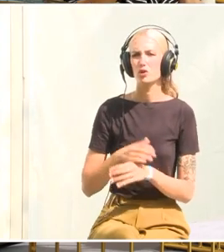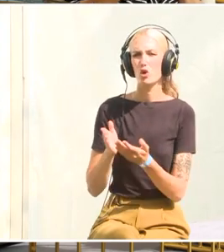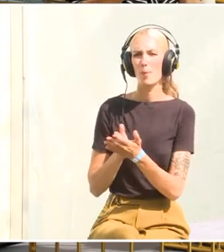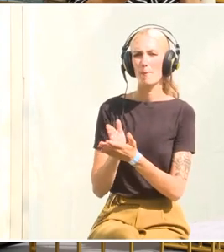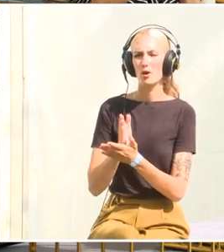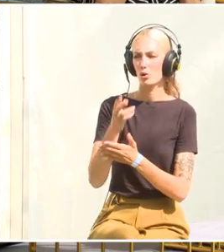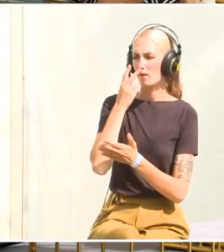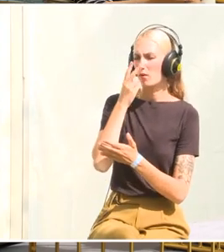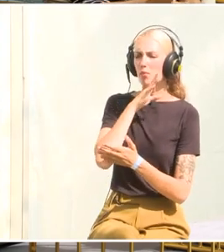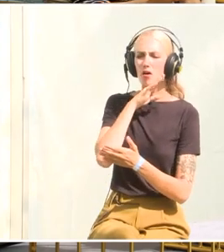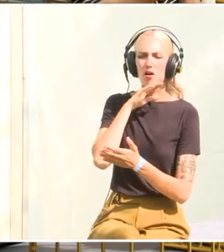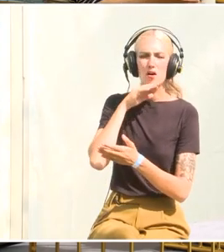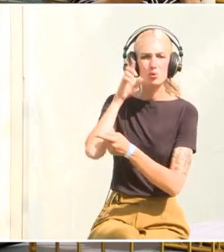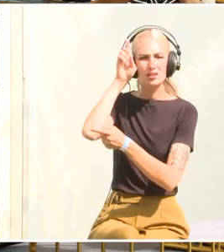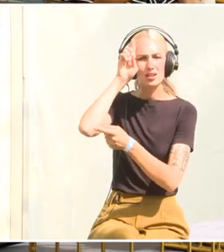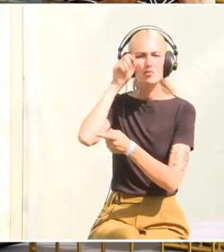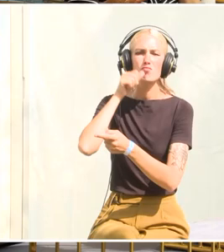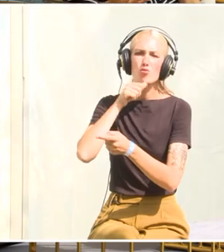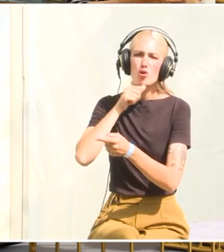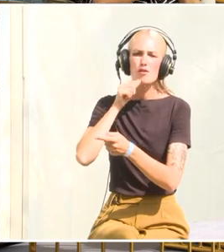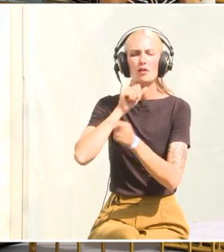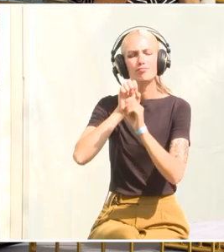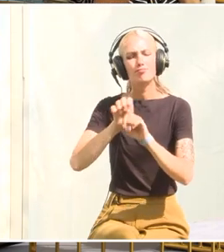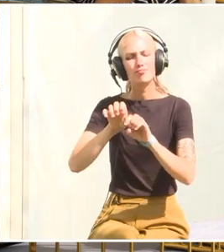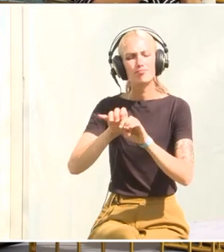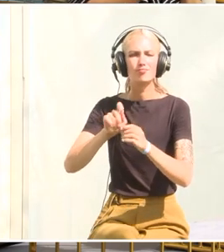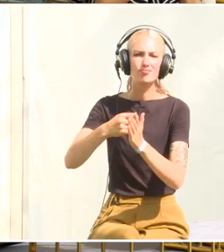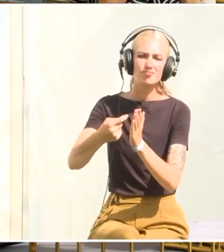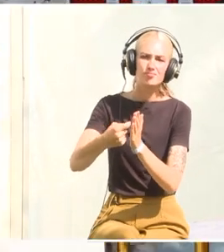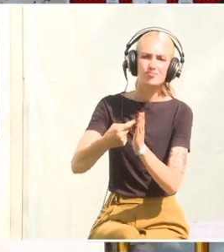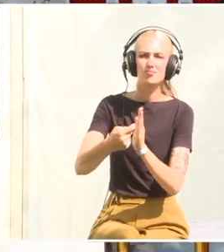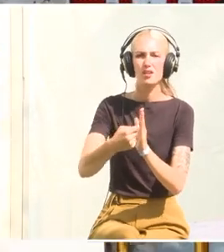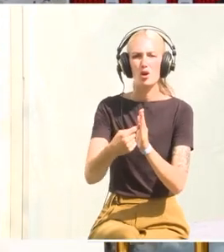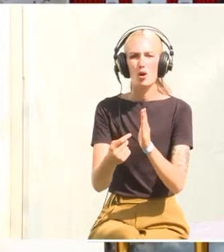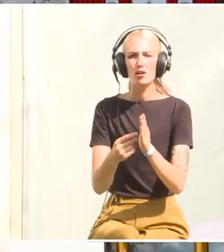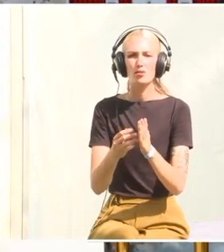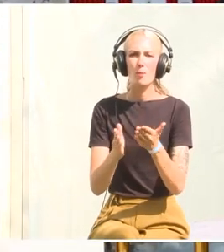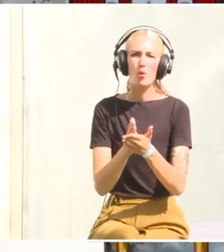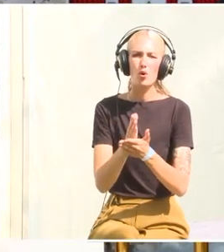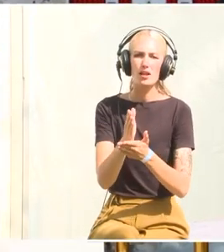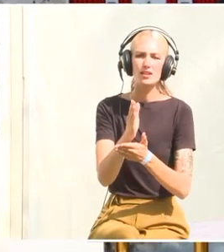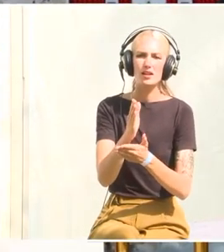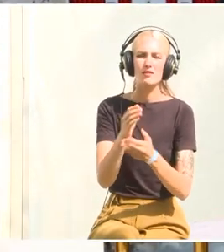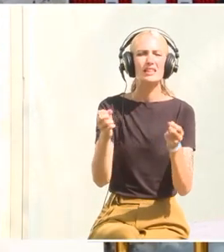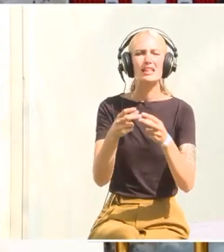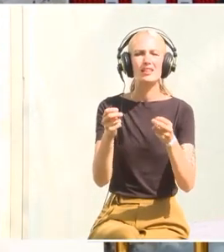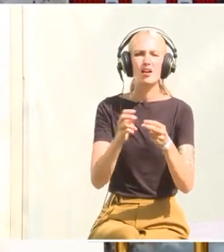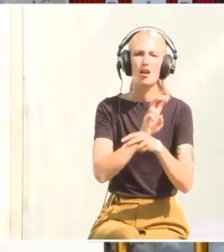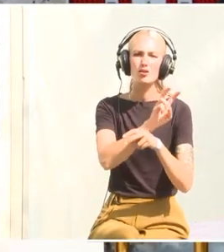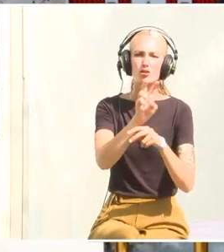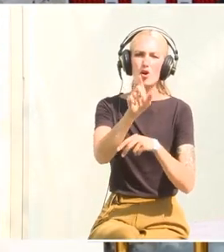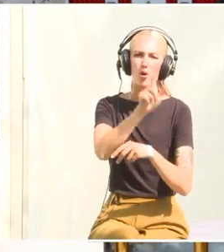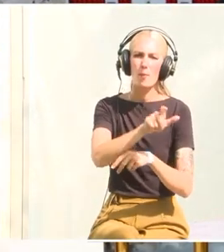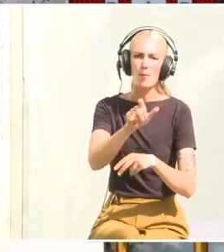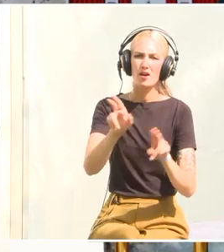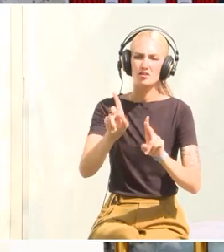many countries by now have tried to define what a digital nomad is. There is no kind of shared good definition. So I